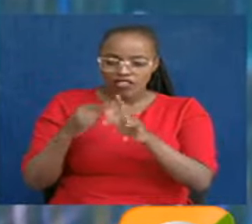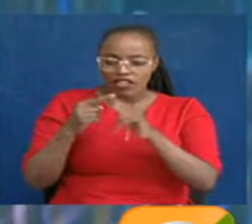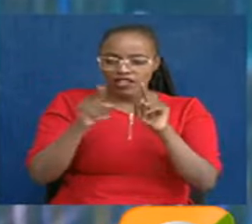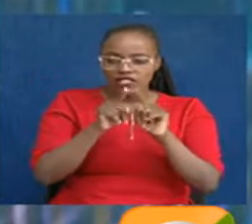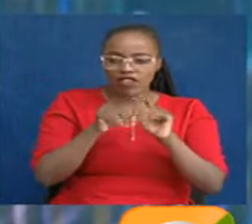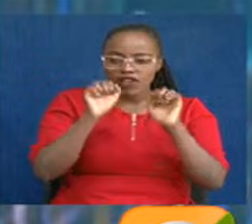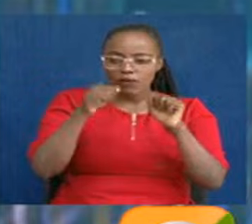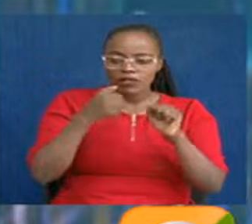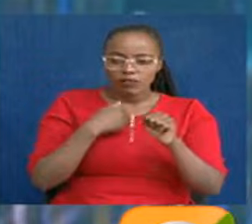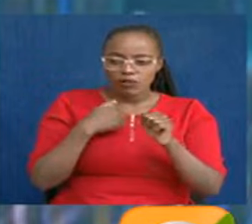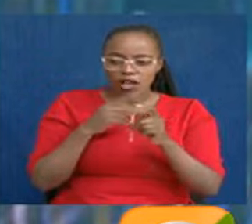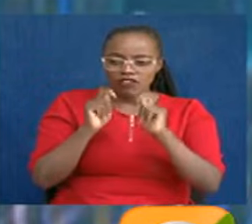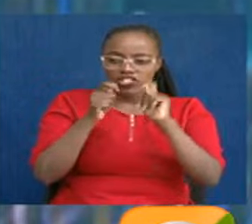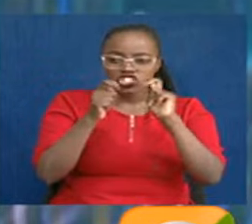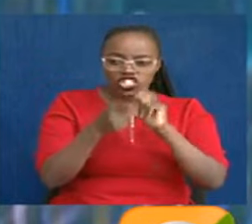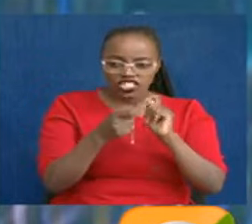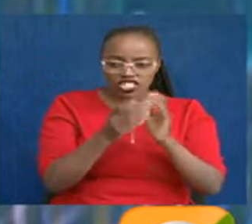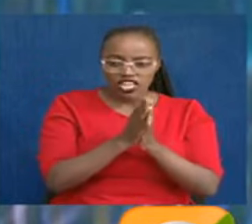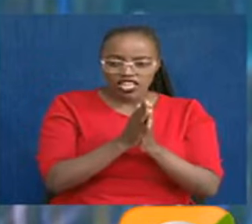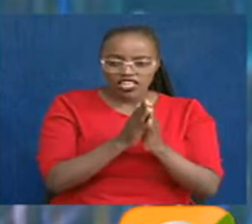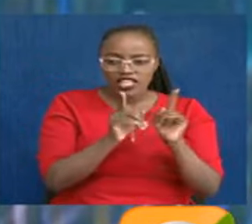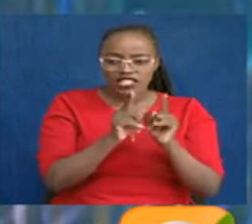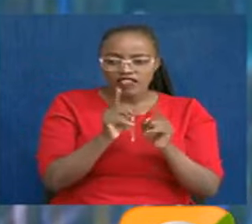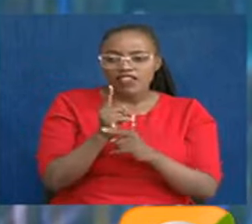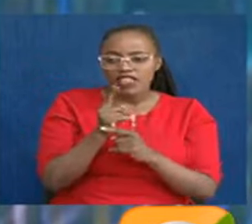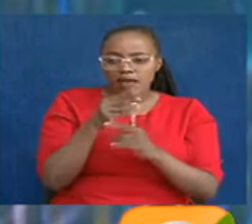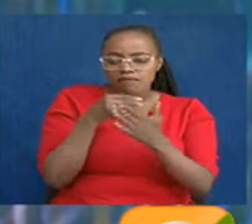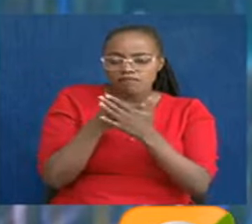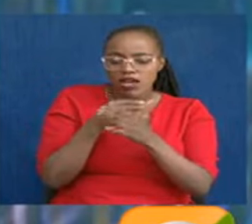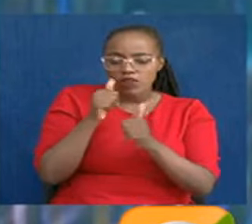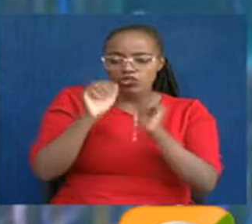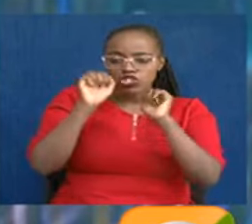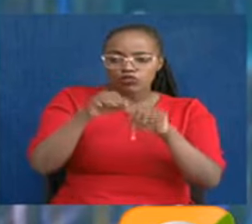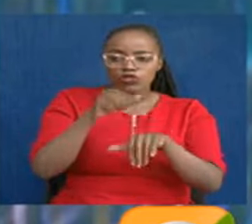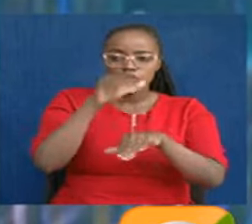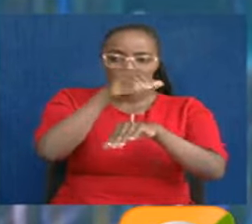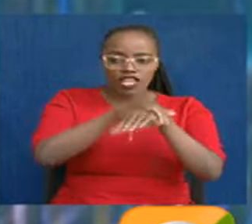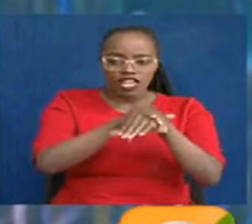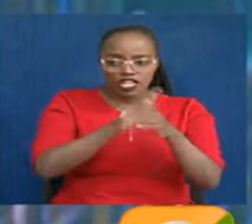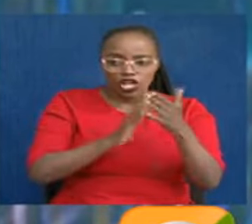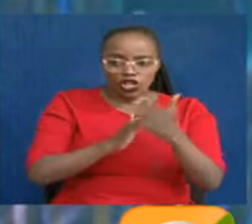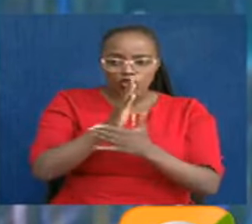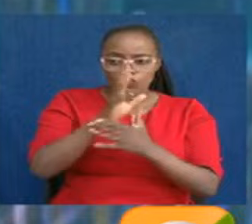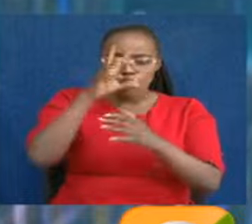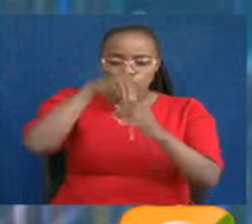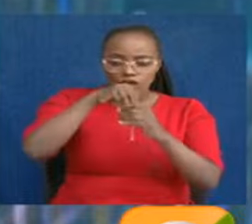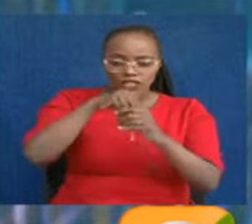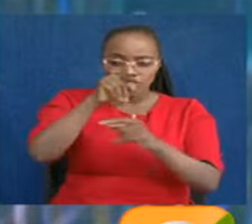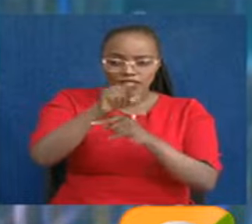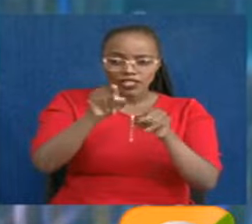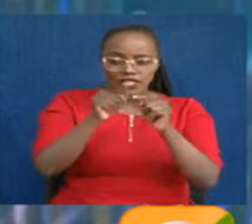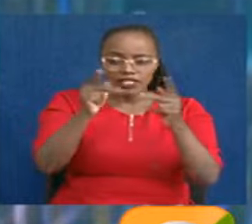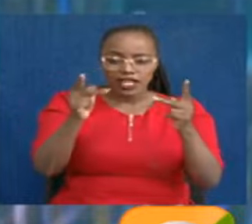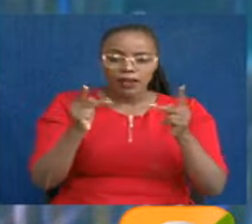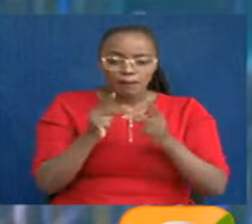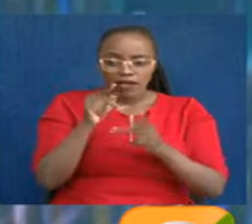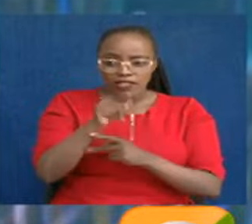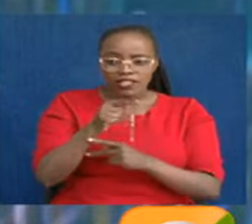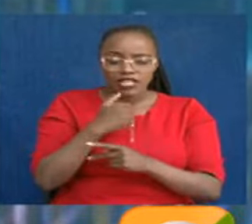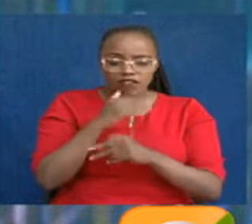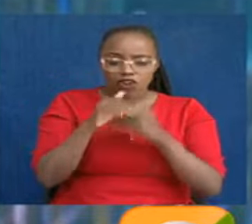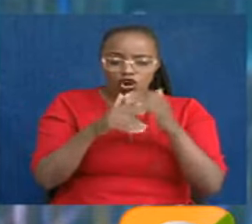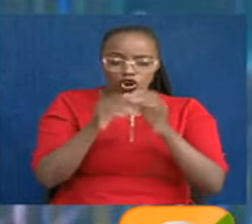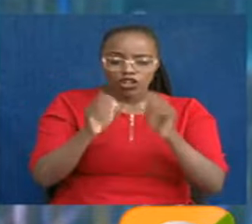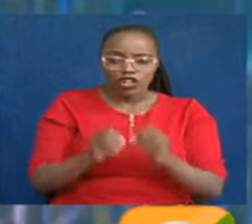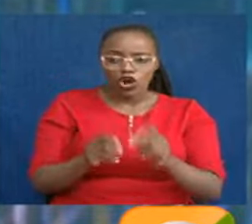to repatriate the income that they are able to generate within the Technopolis. So these are all opportunities